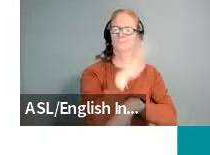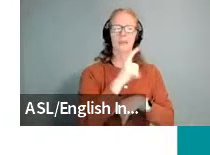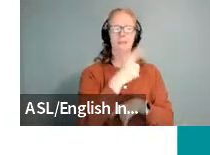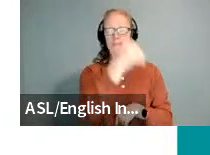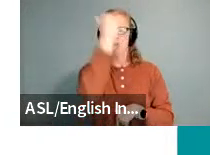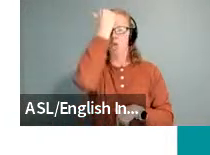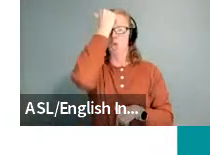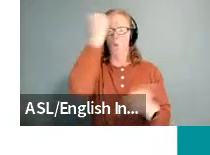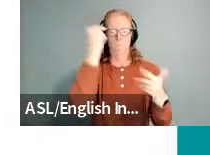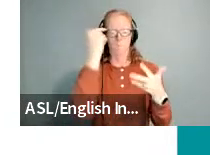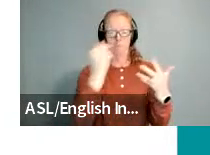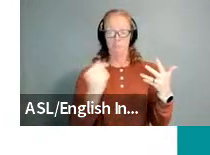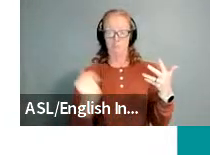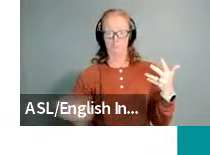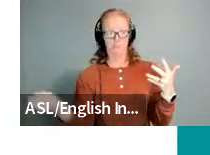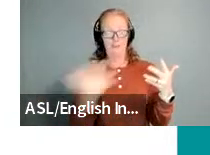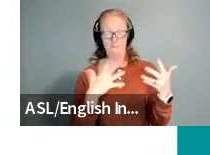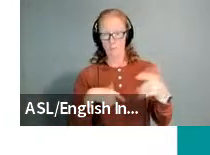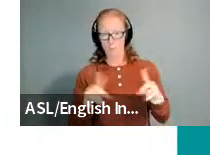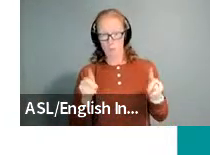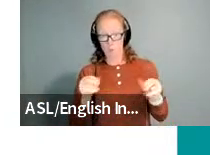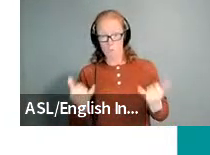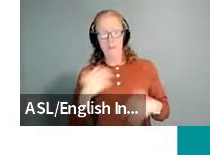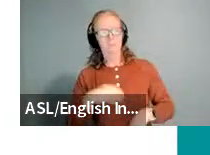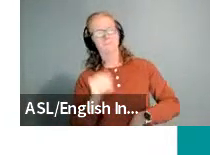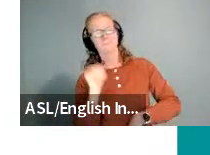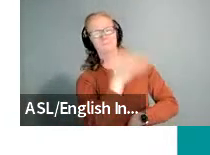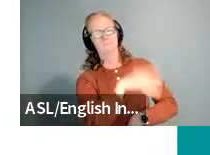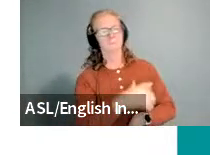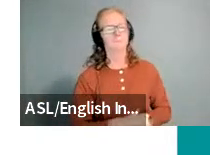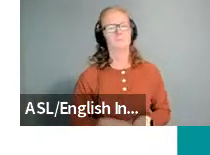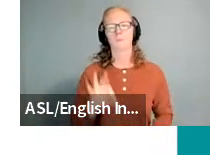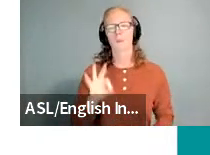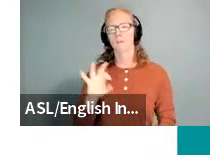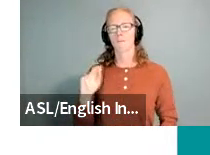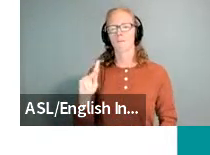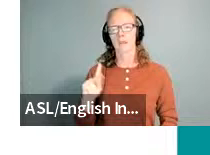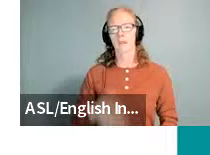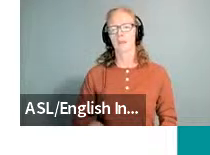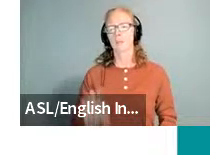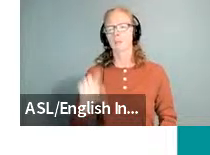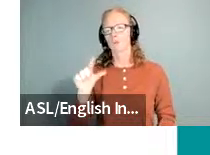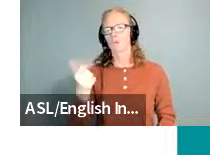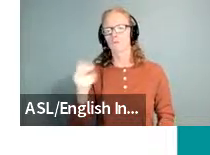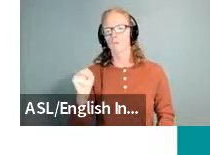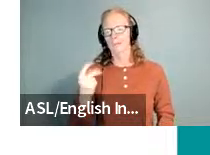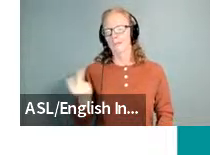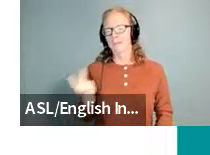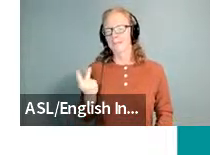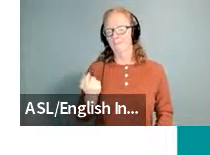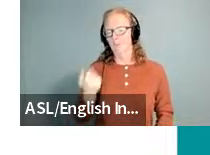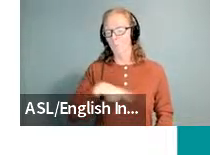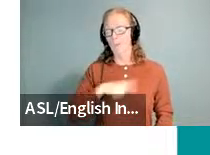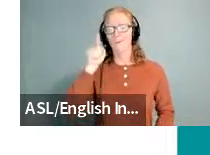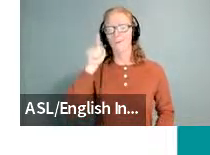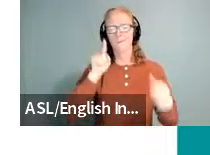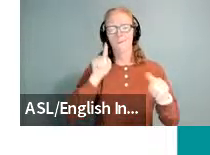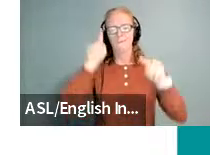on everything we're doing. Frank Green and myself went up and did a presentation